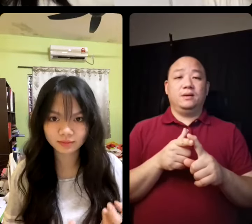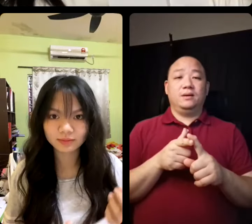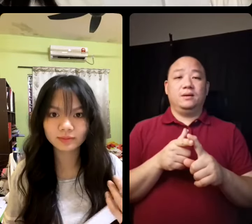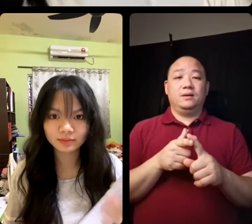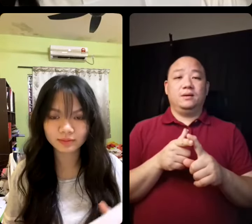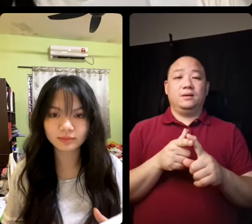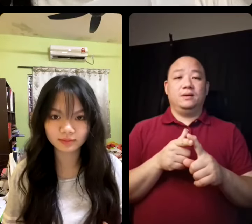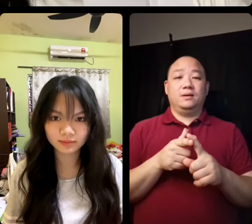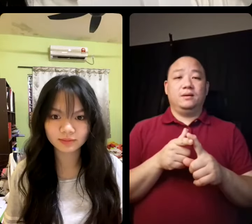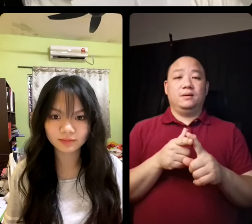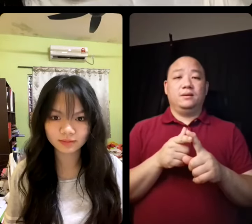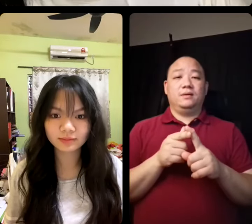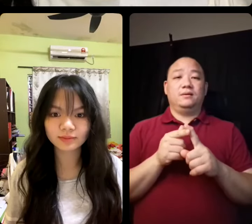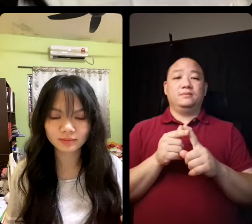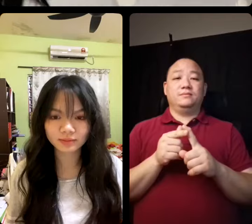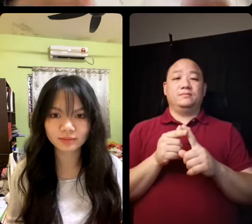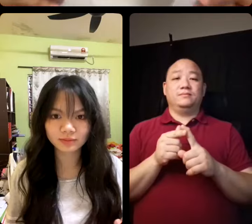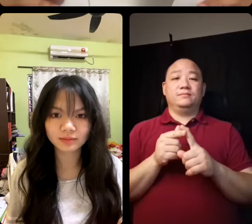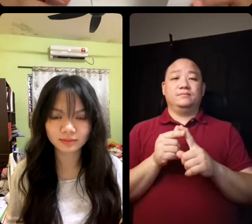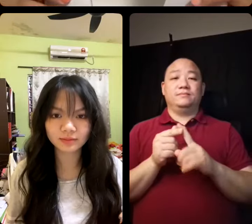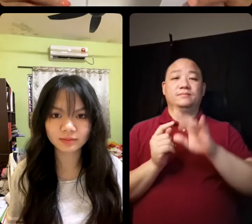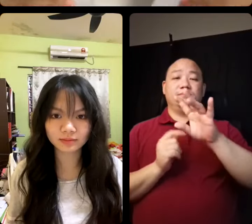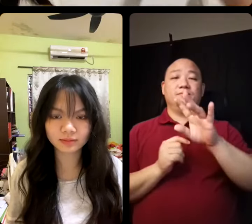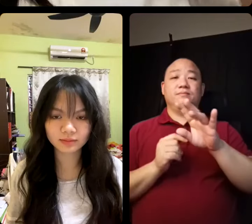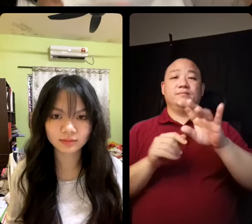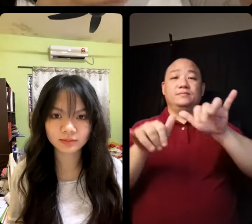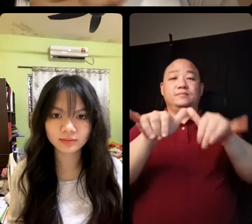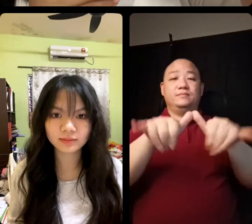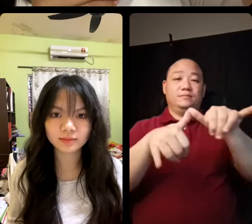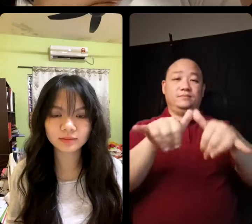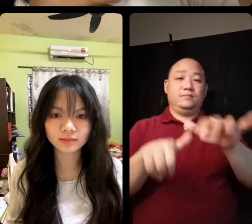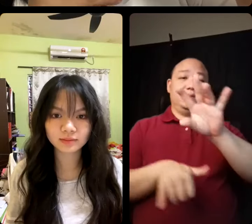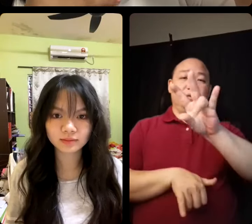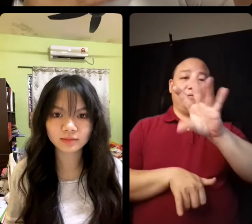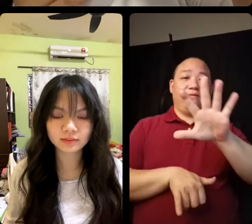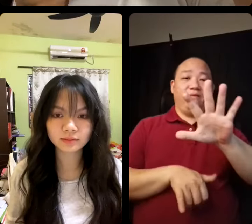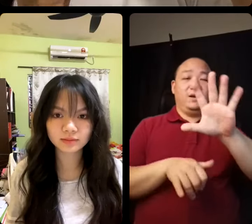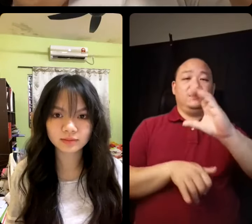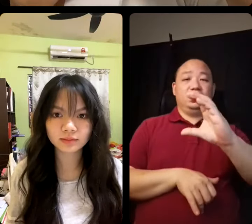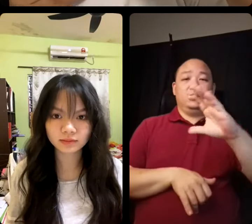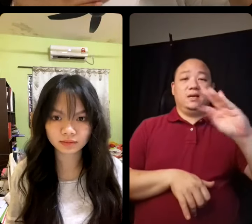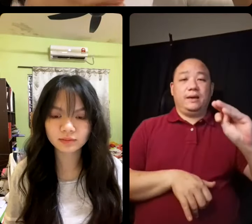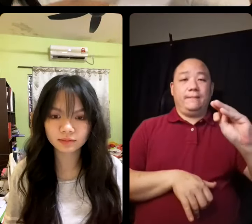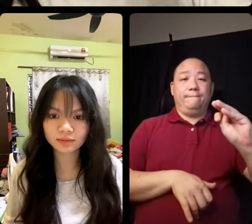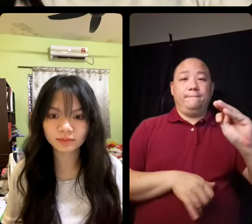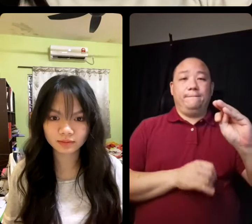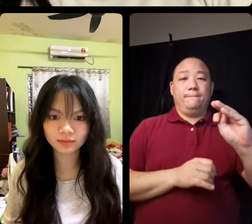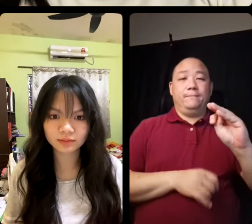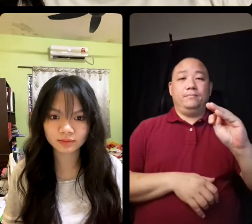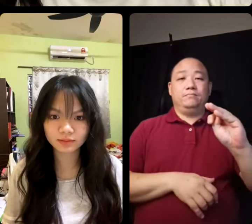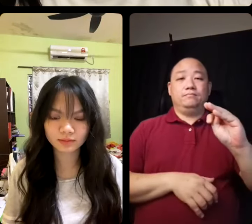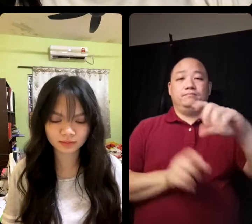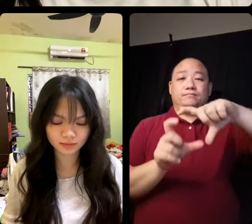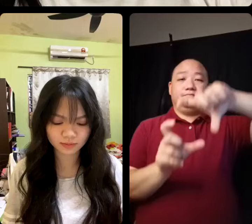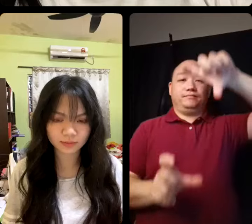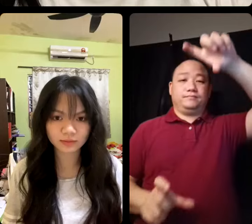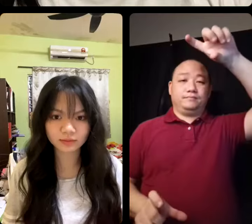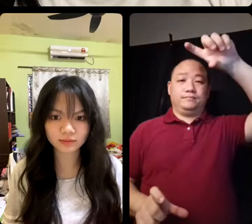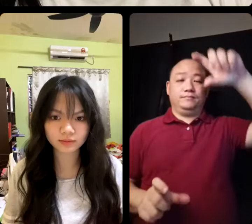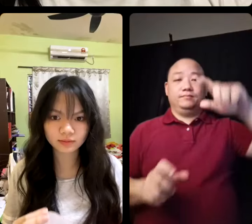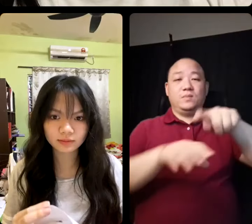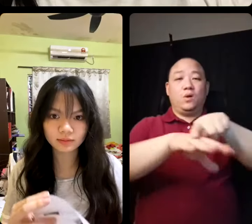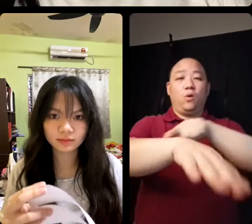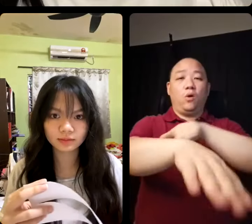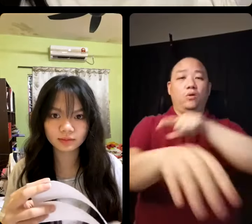75 cm paper stripe, a long one. So what we are going to do is, we are going to combine all of this paper together. So this paper